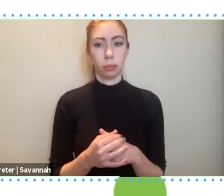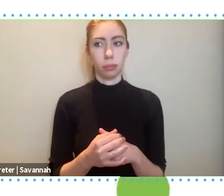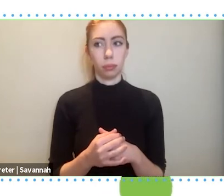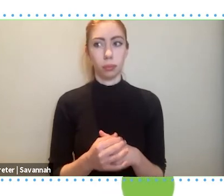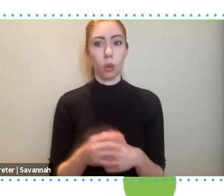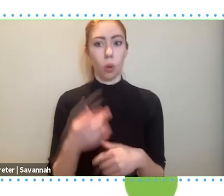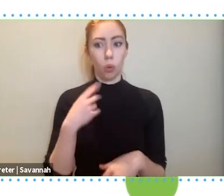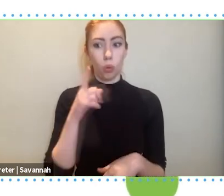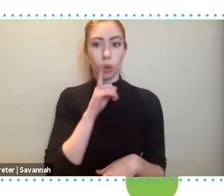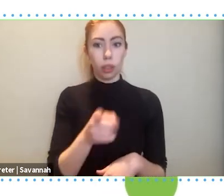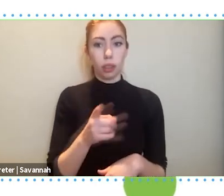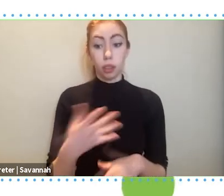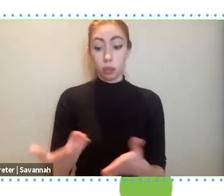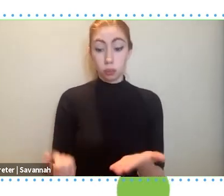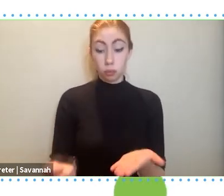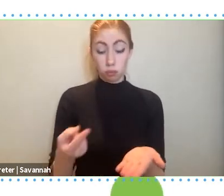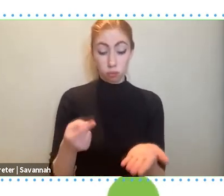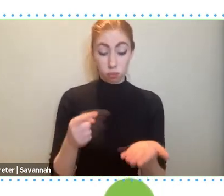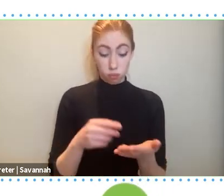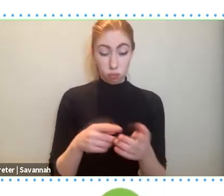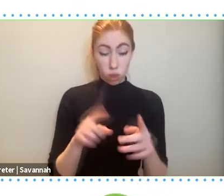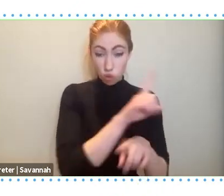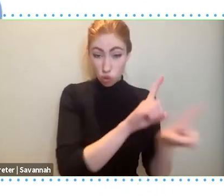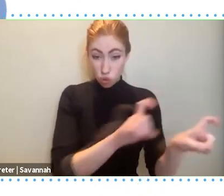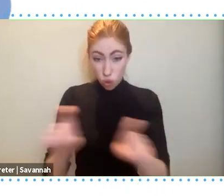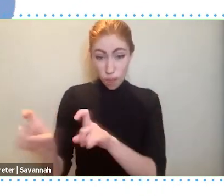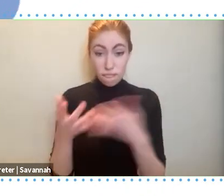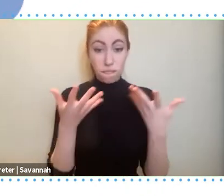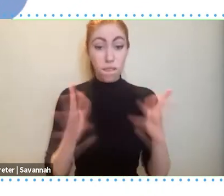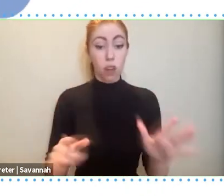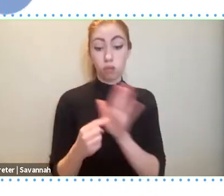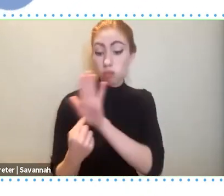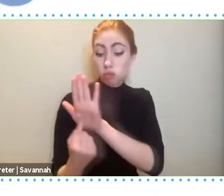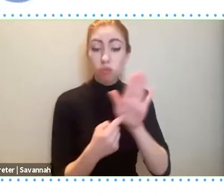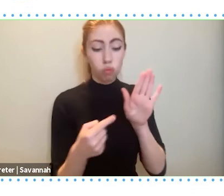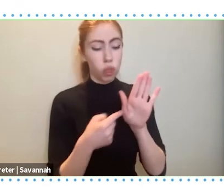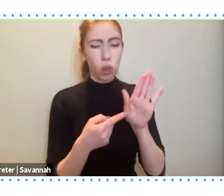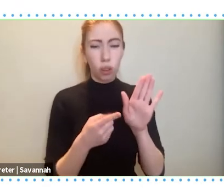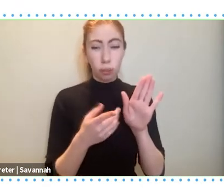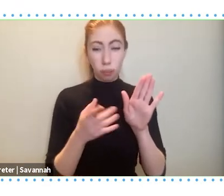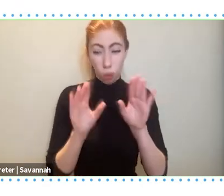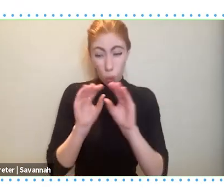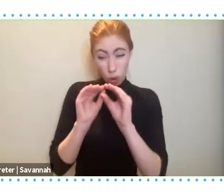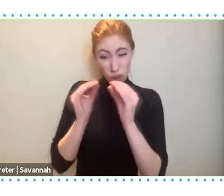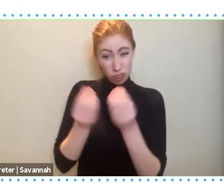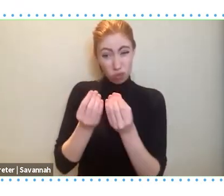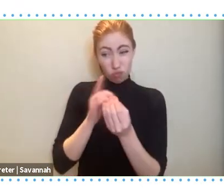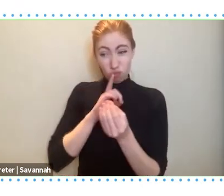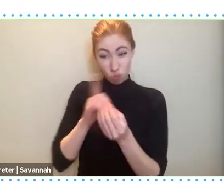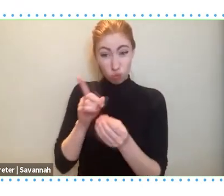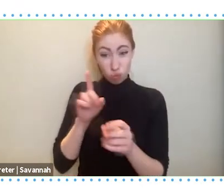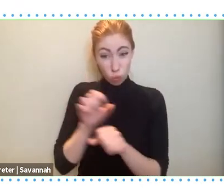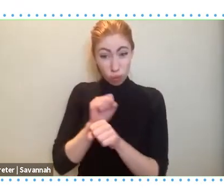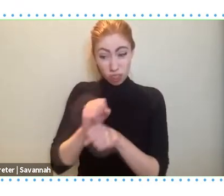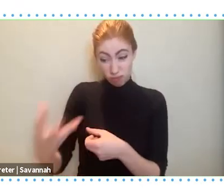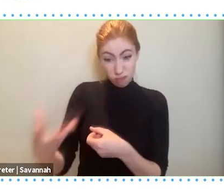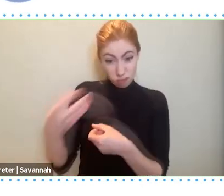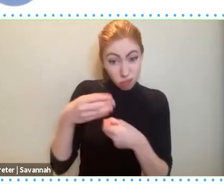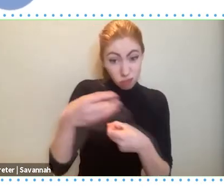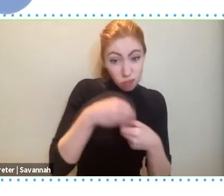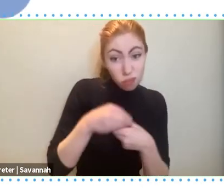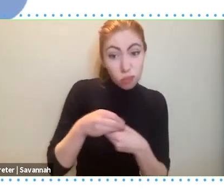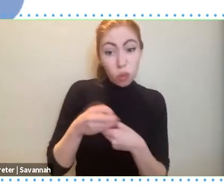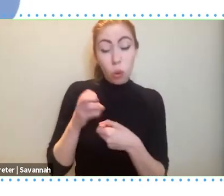it is and how organizations engage in it. And so we're introducing, jumping off of respondents,